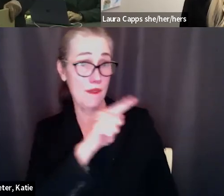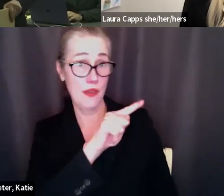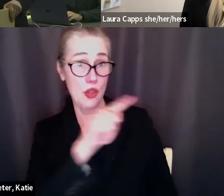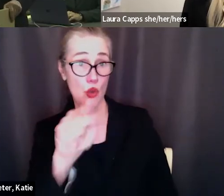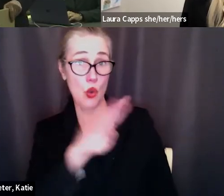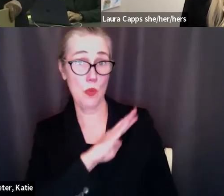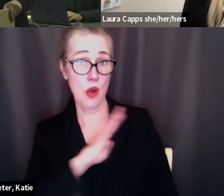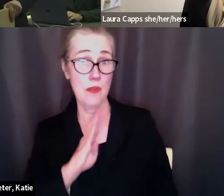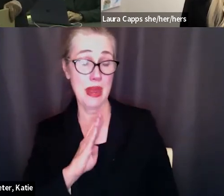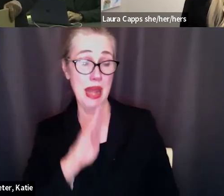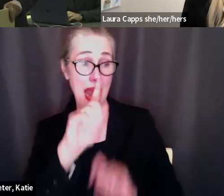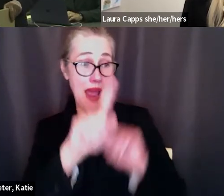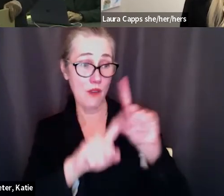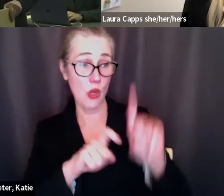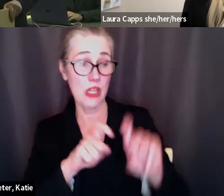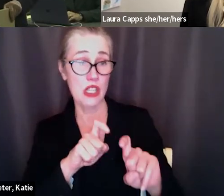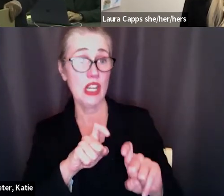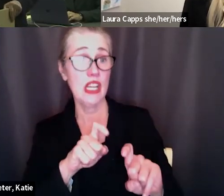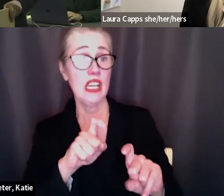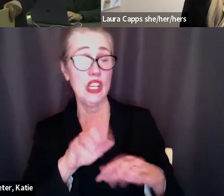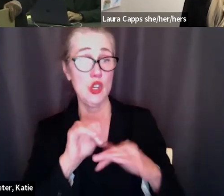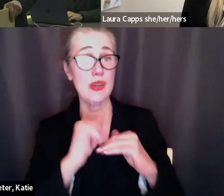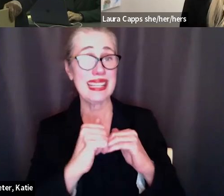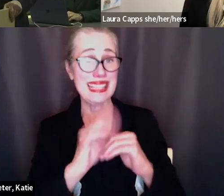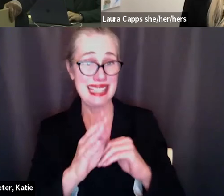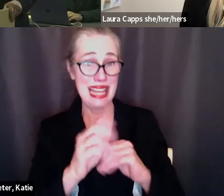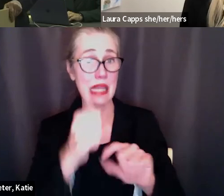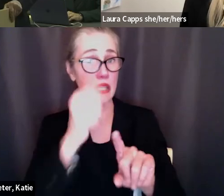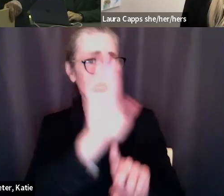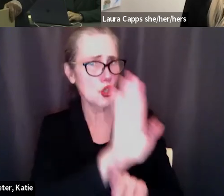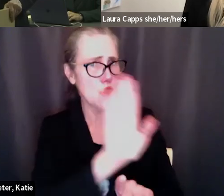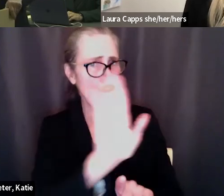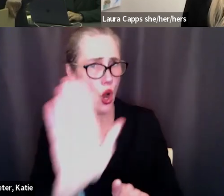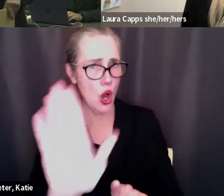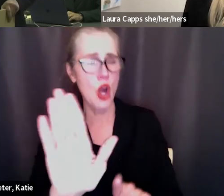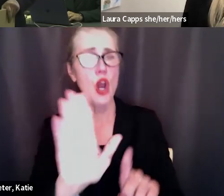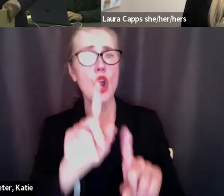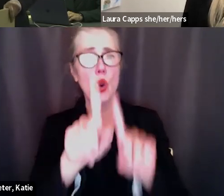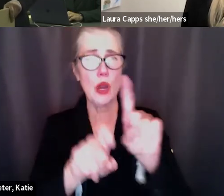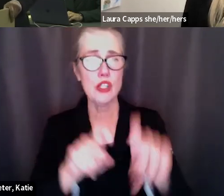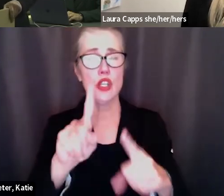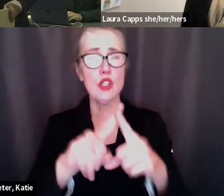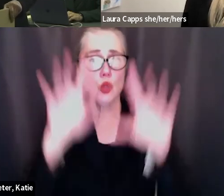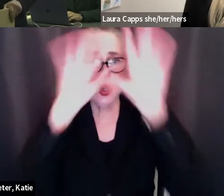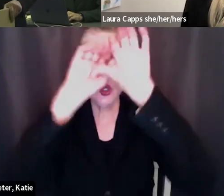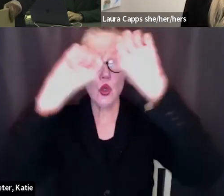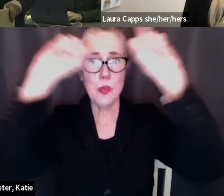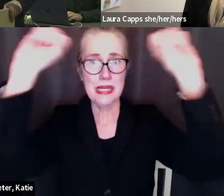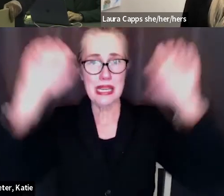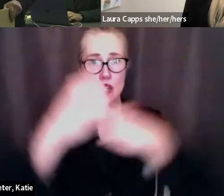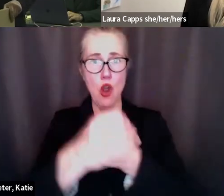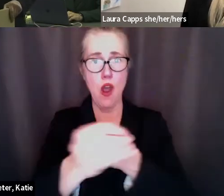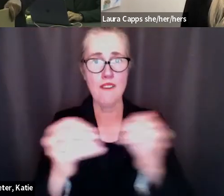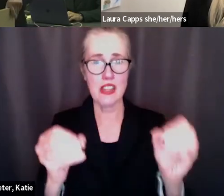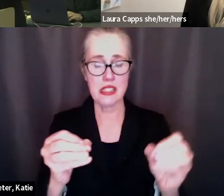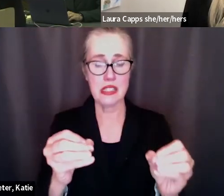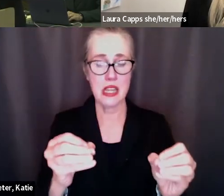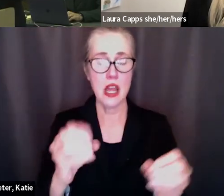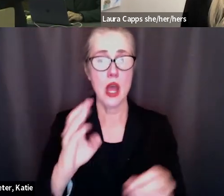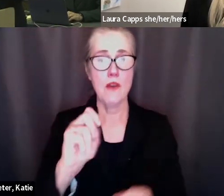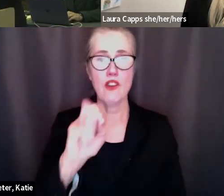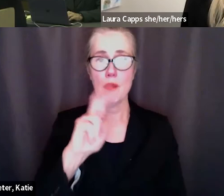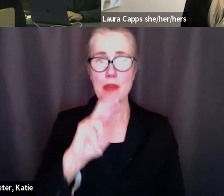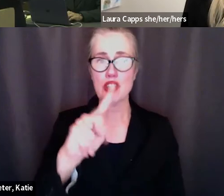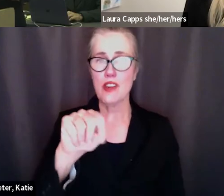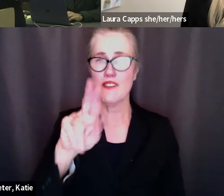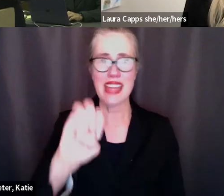they can be individually sent to the superintendent's office or mr vince's office without copying the